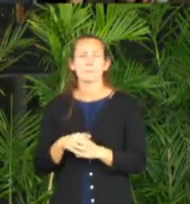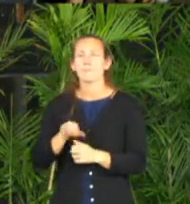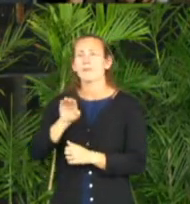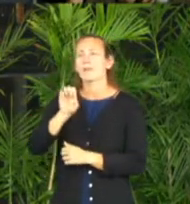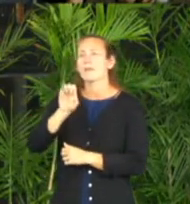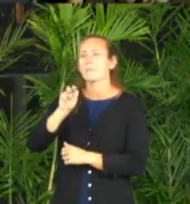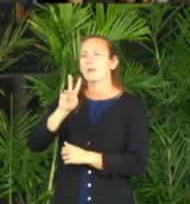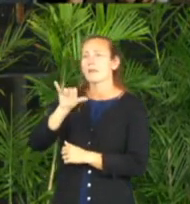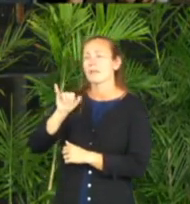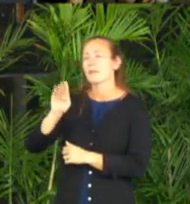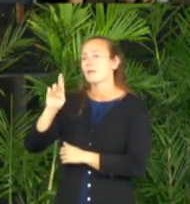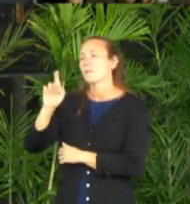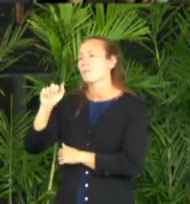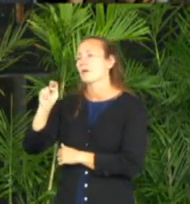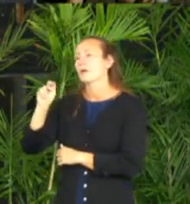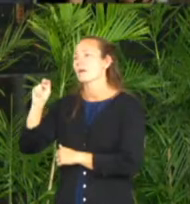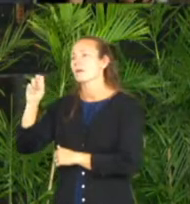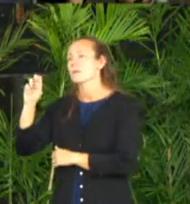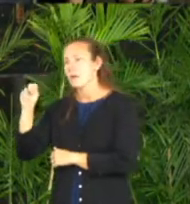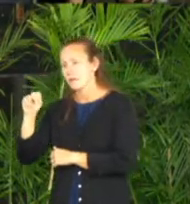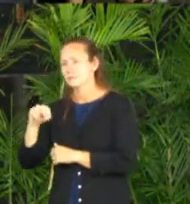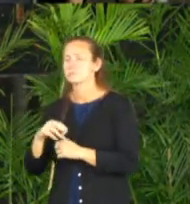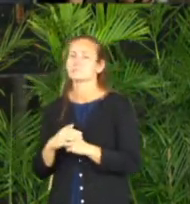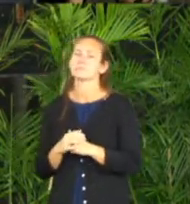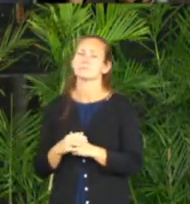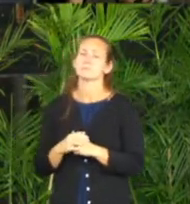Emily Brannon.